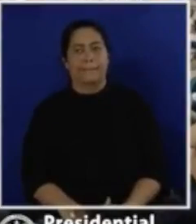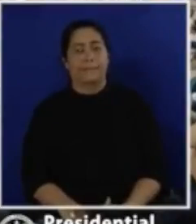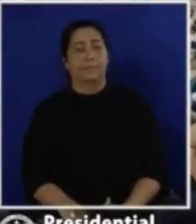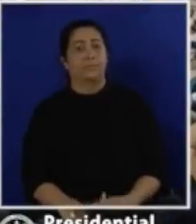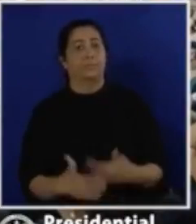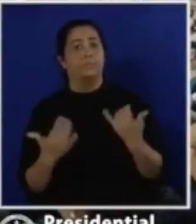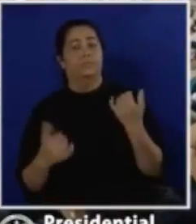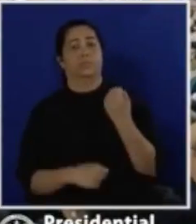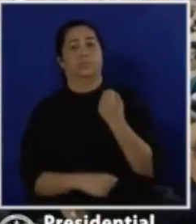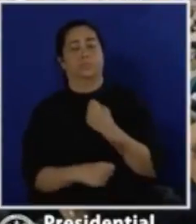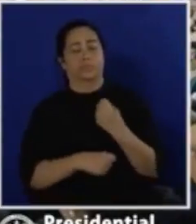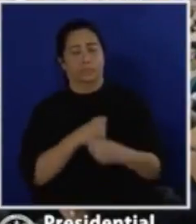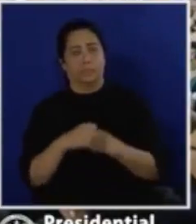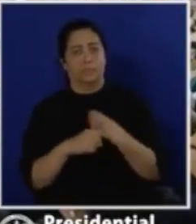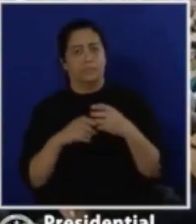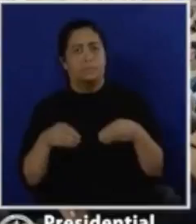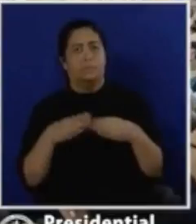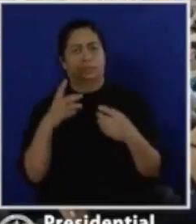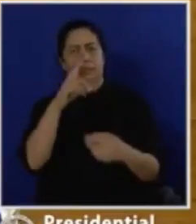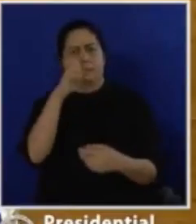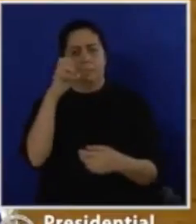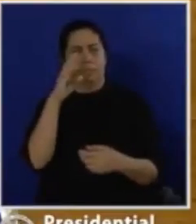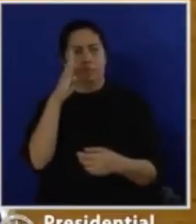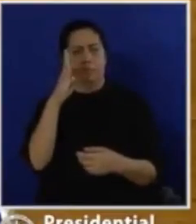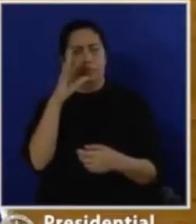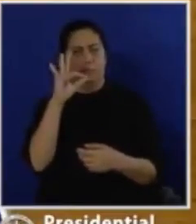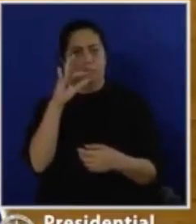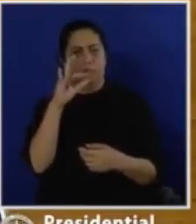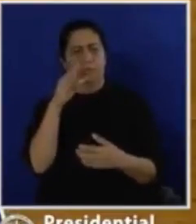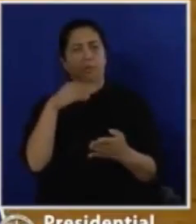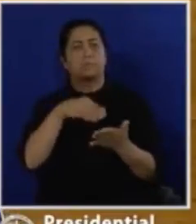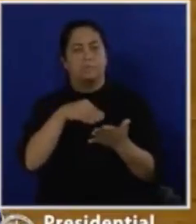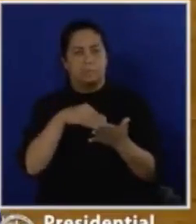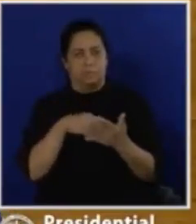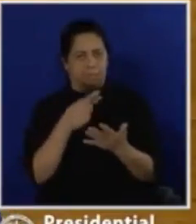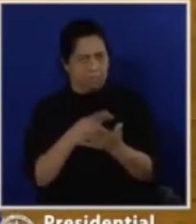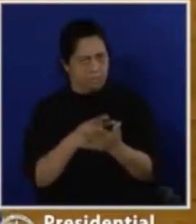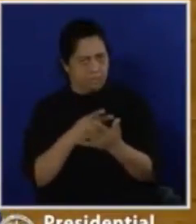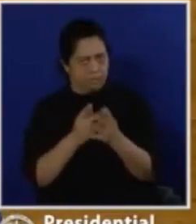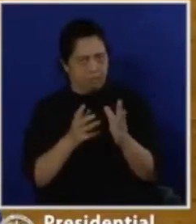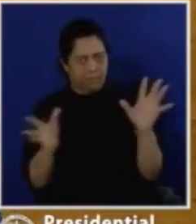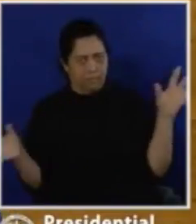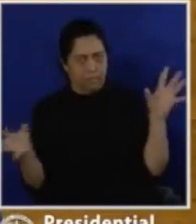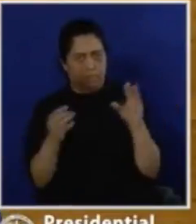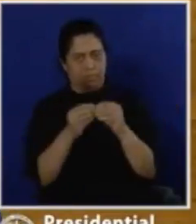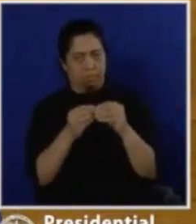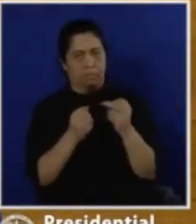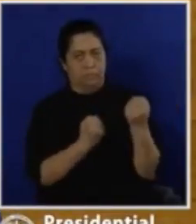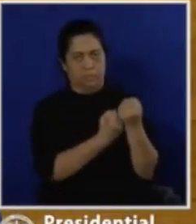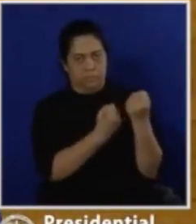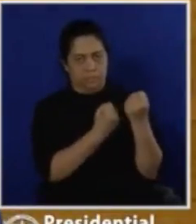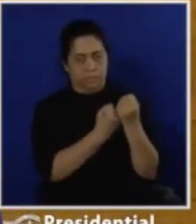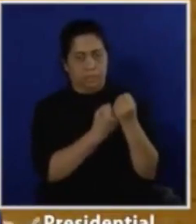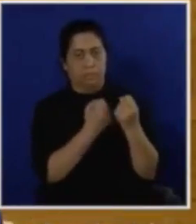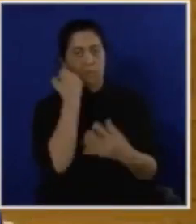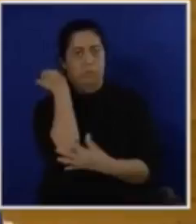This year, we are giving 149 billion pesos worth of subsidies